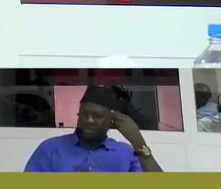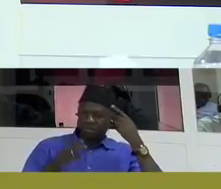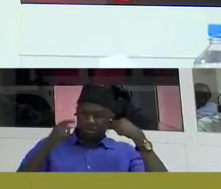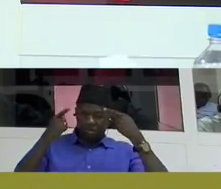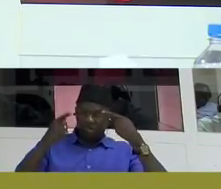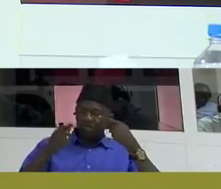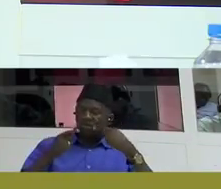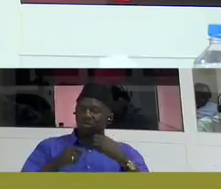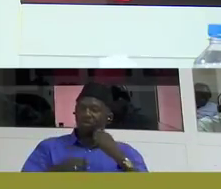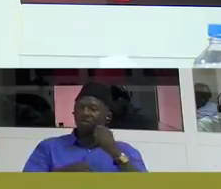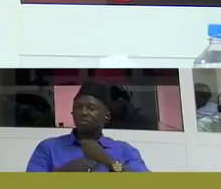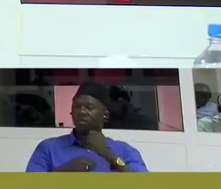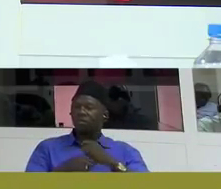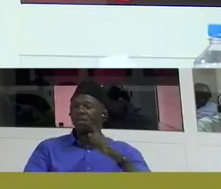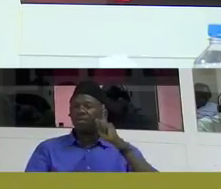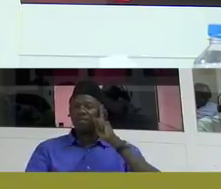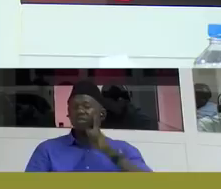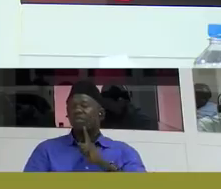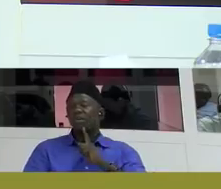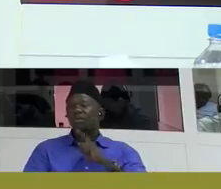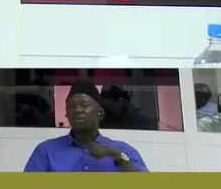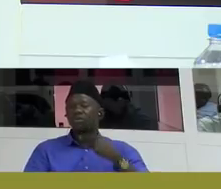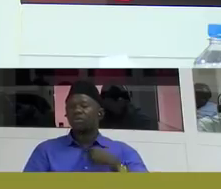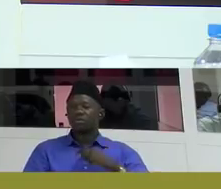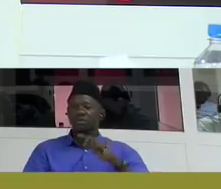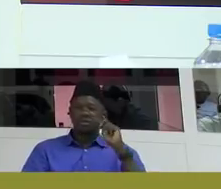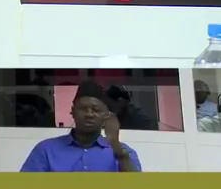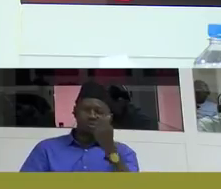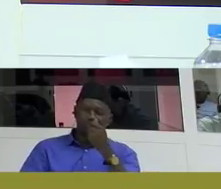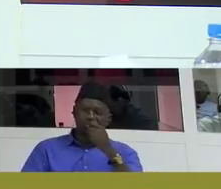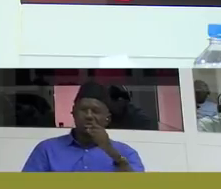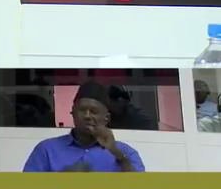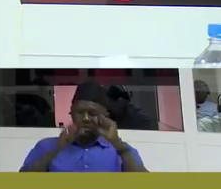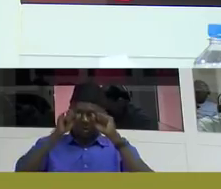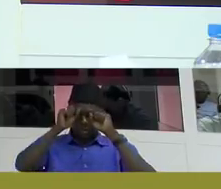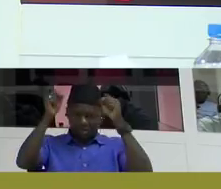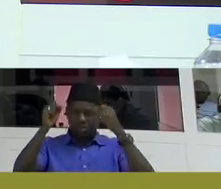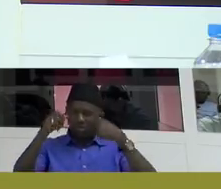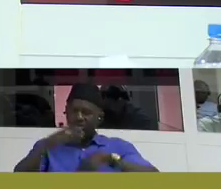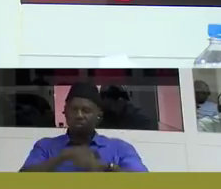the modern nation state of the Gambia,